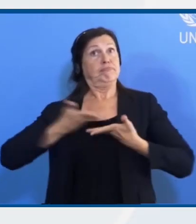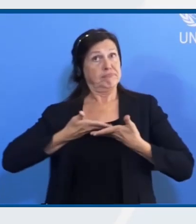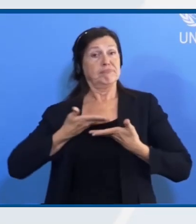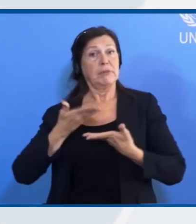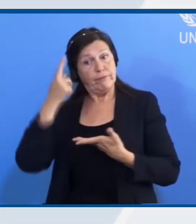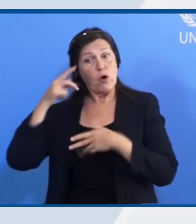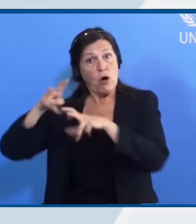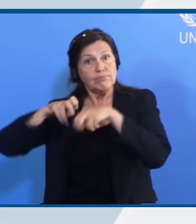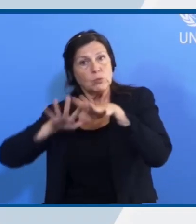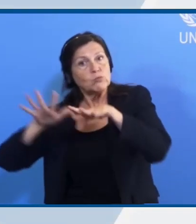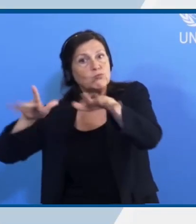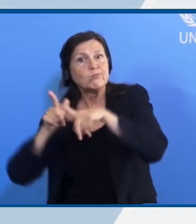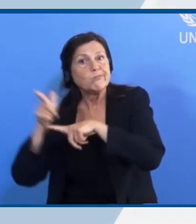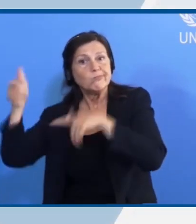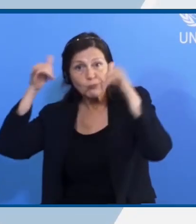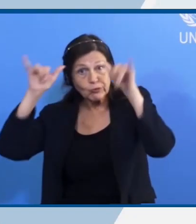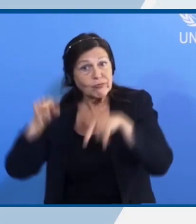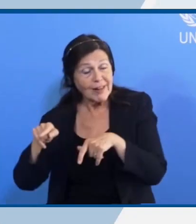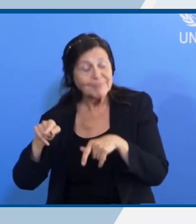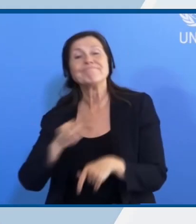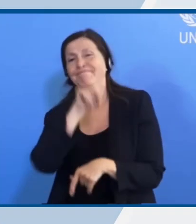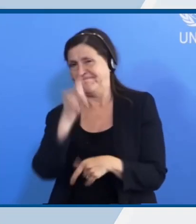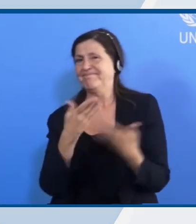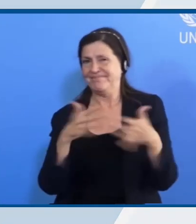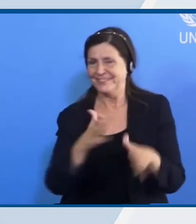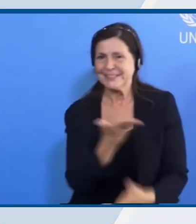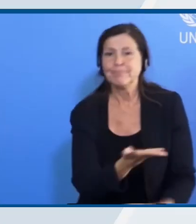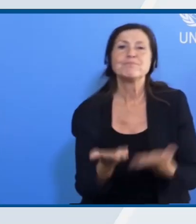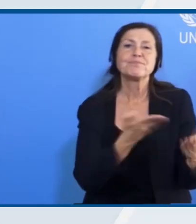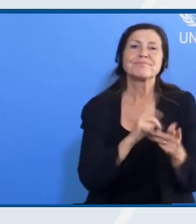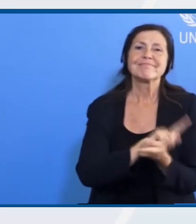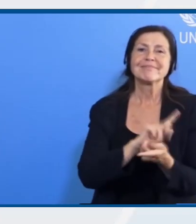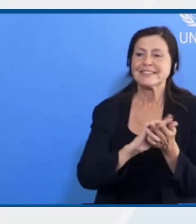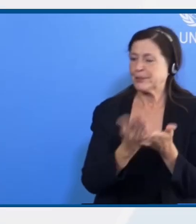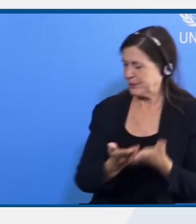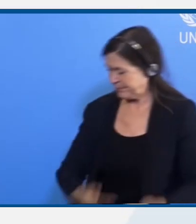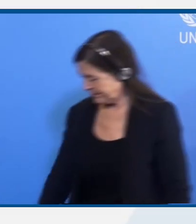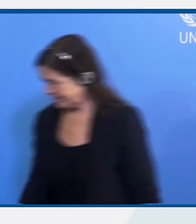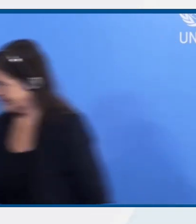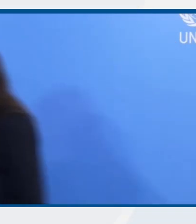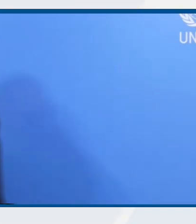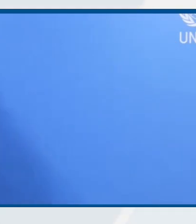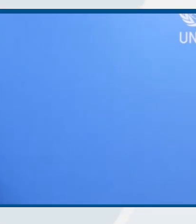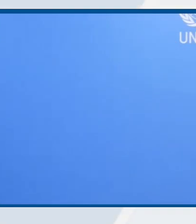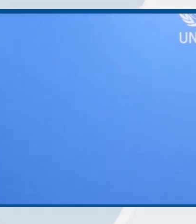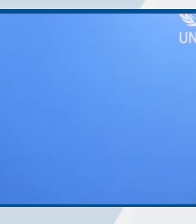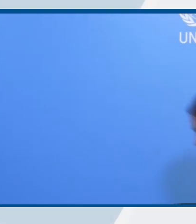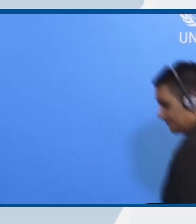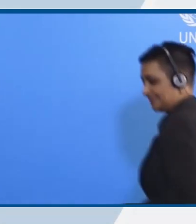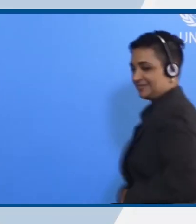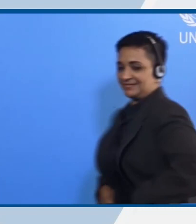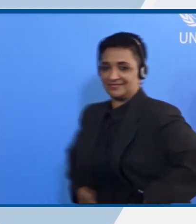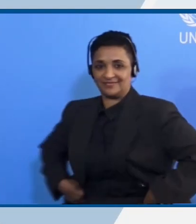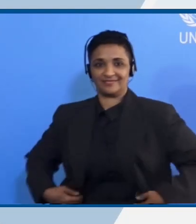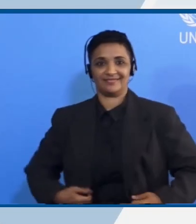province? So, do you feel ready? Yes. Oh, Tisa is super ready. 15 seconds? No, not 15 seconds. We have